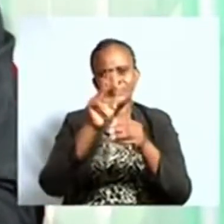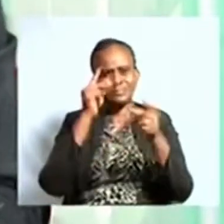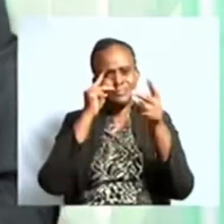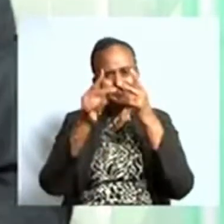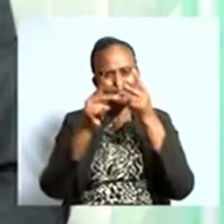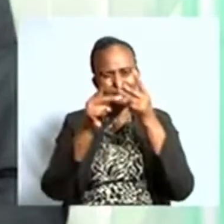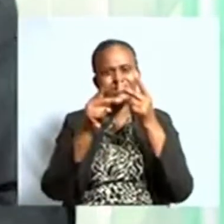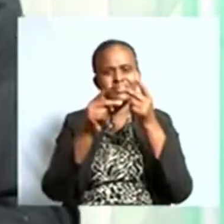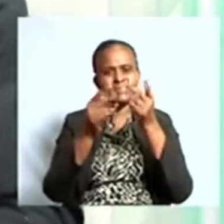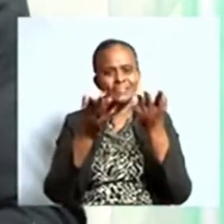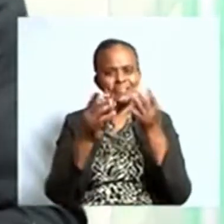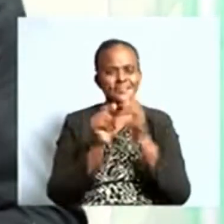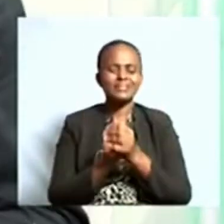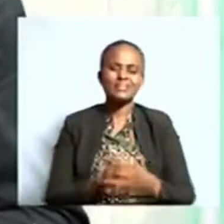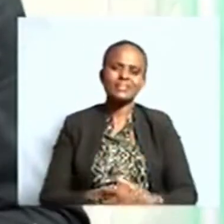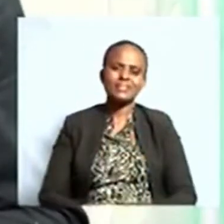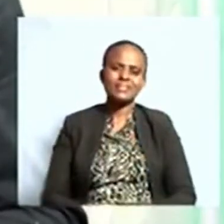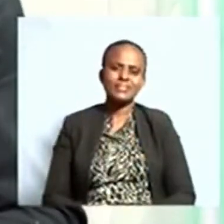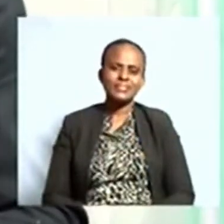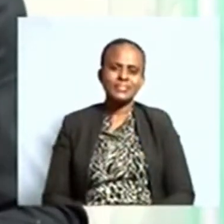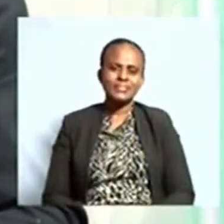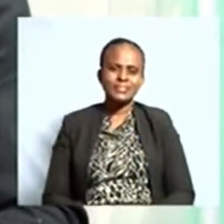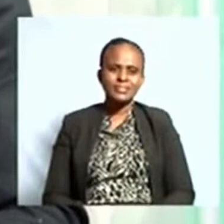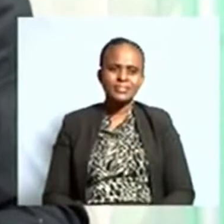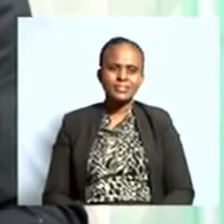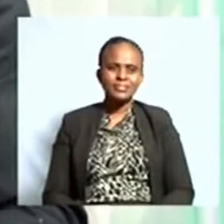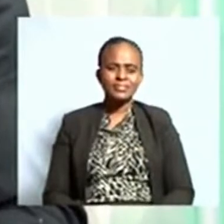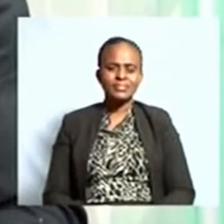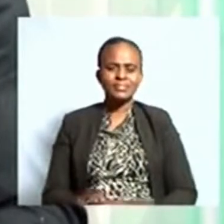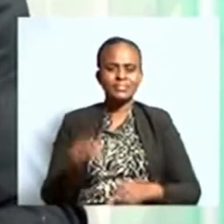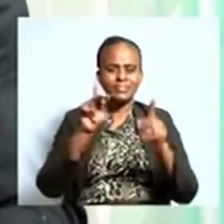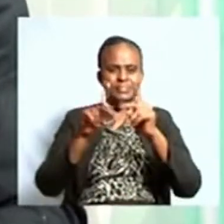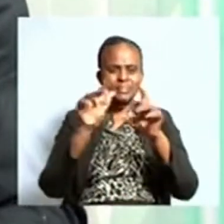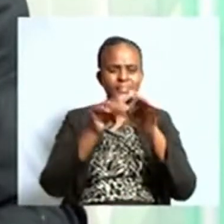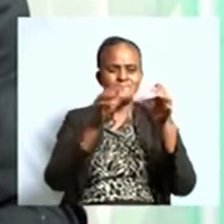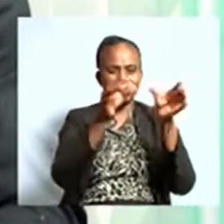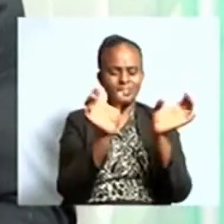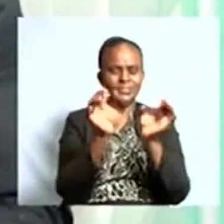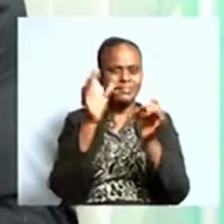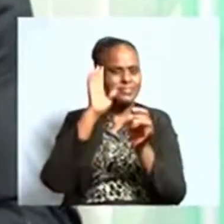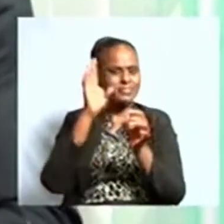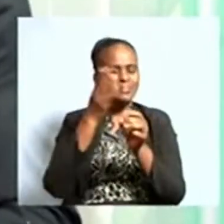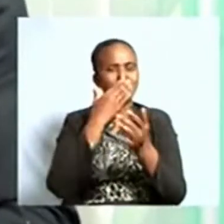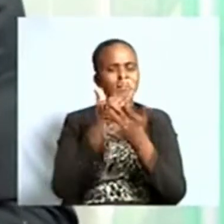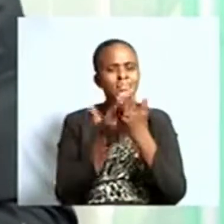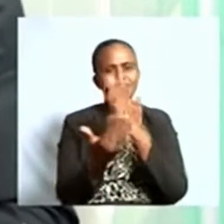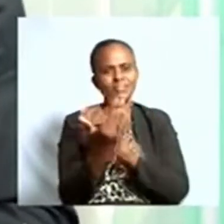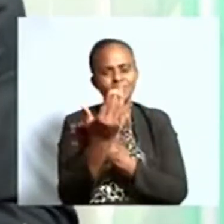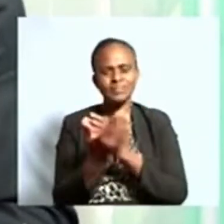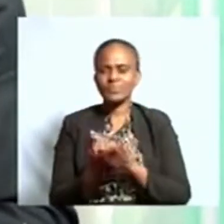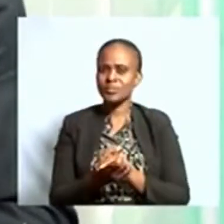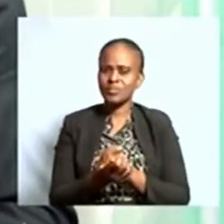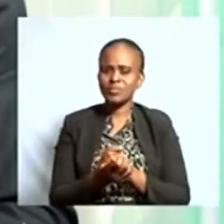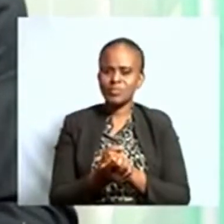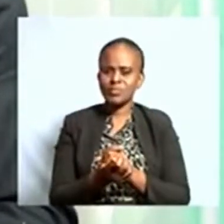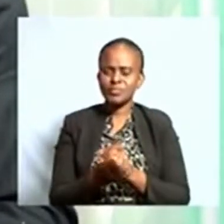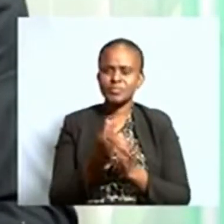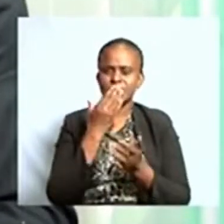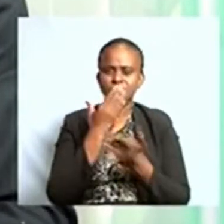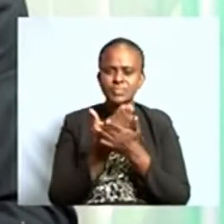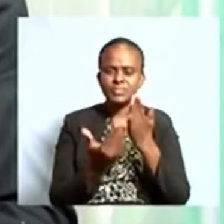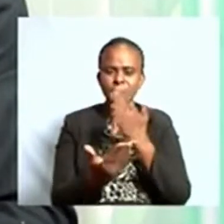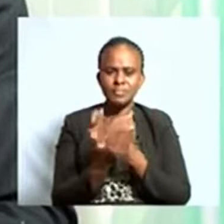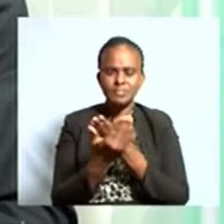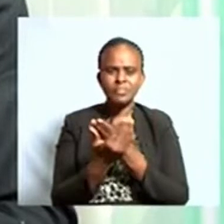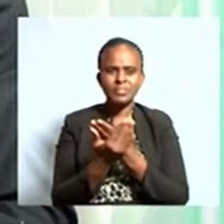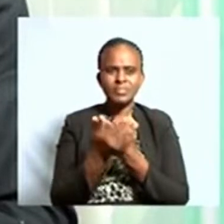and appreciate the challenges that the people in those constituencies face. You're live. Good morning. Good morning, Mr.